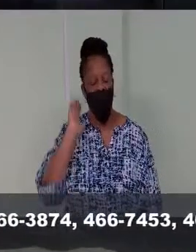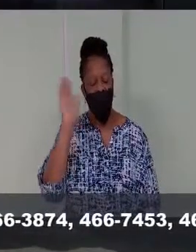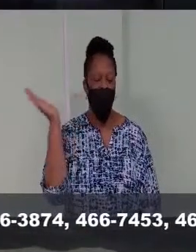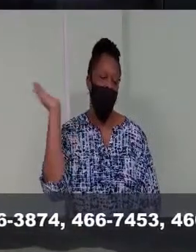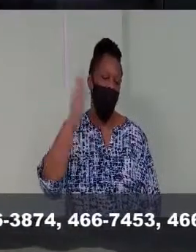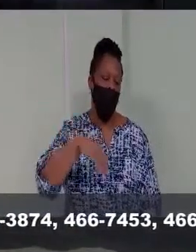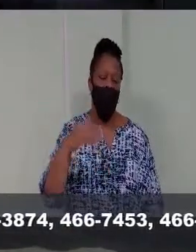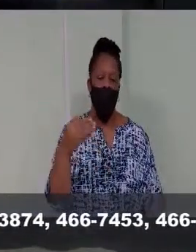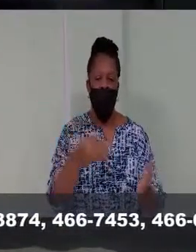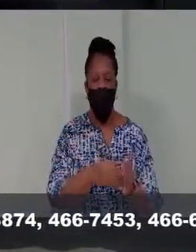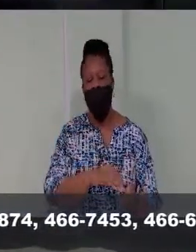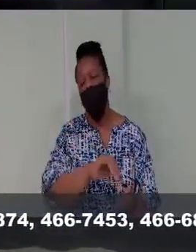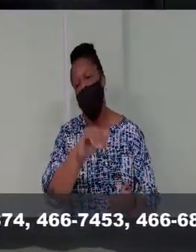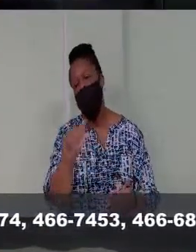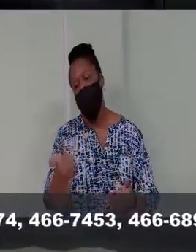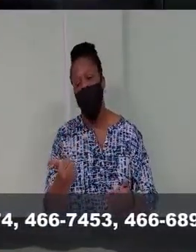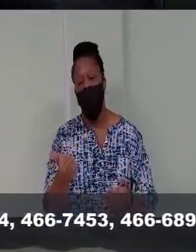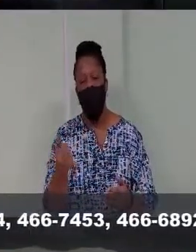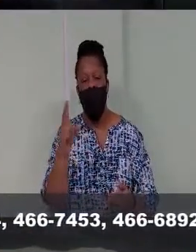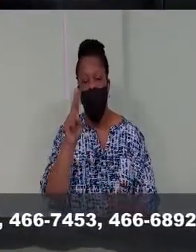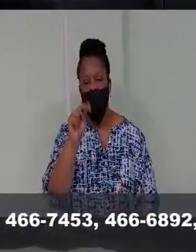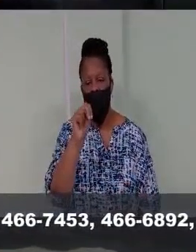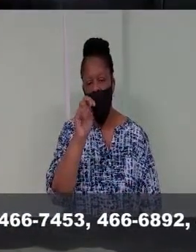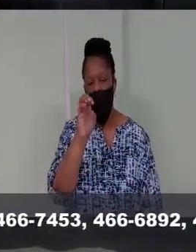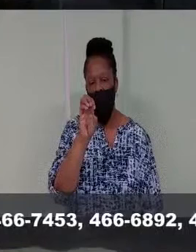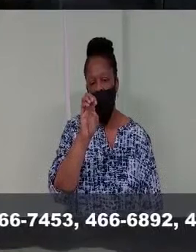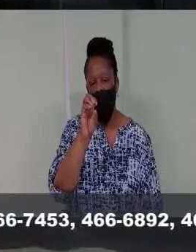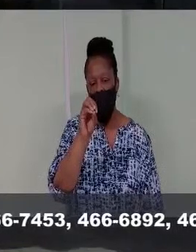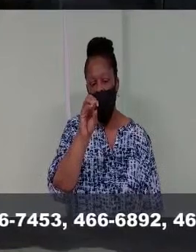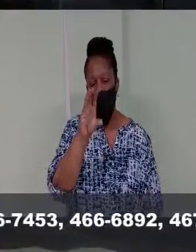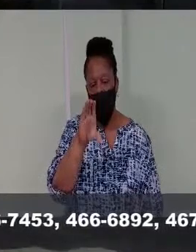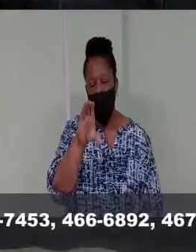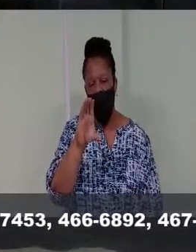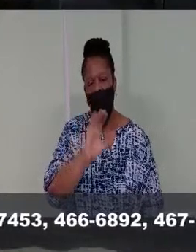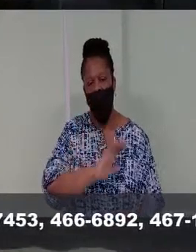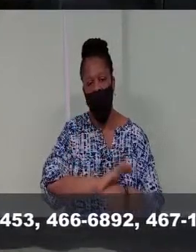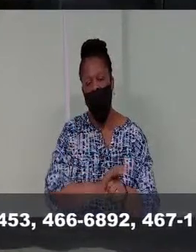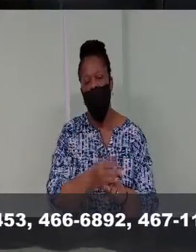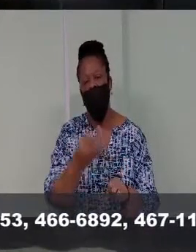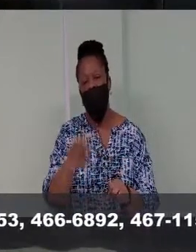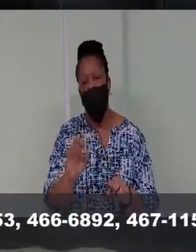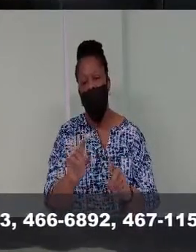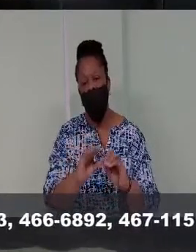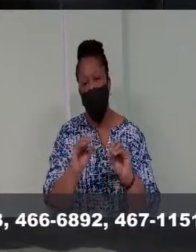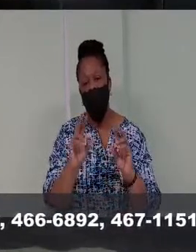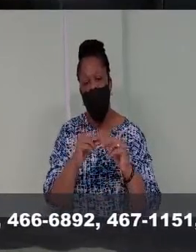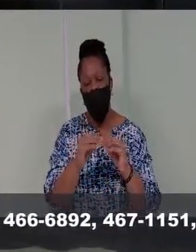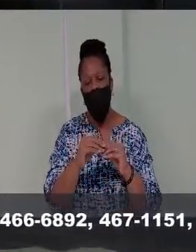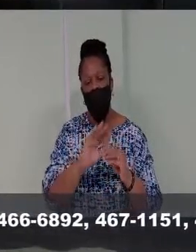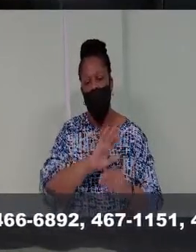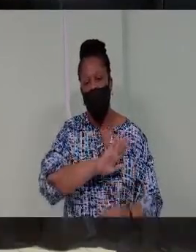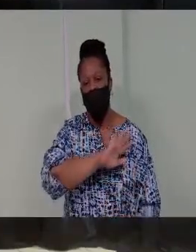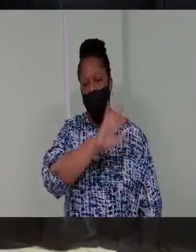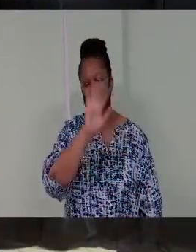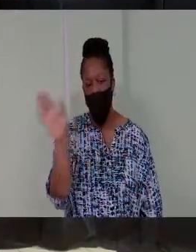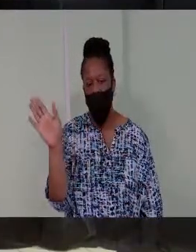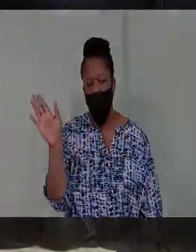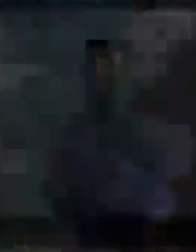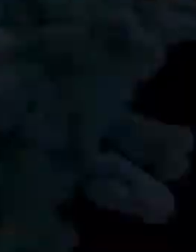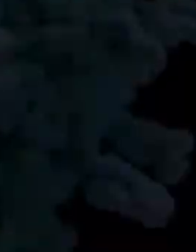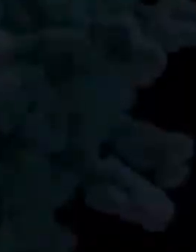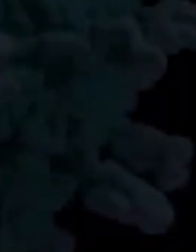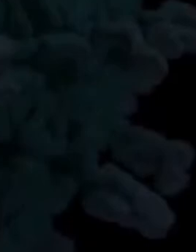back with another NEOC COVID-19 briefing. Until then, take care. I am Les Roy